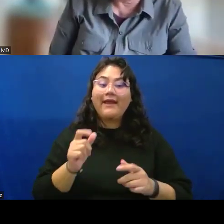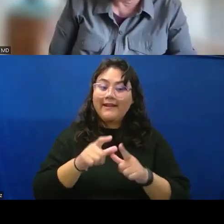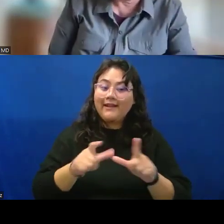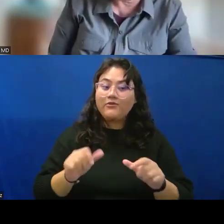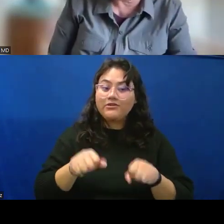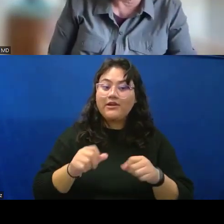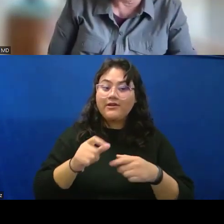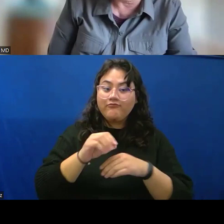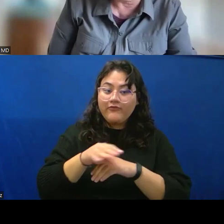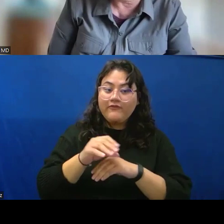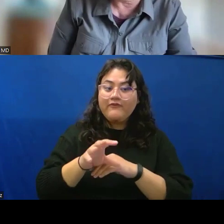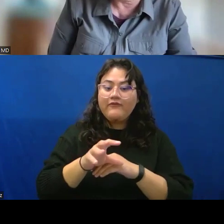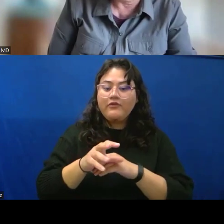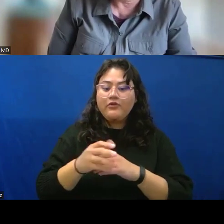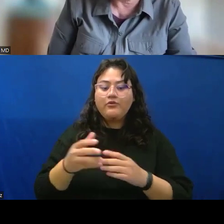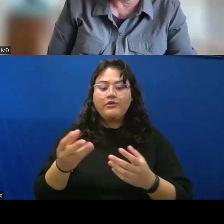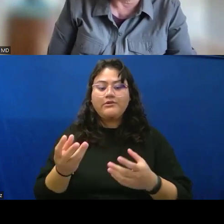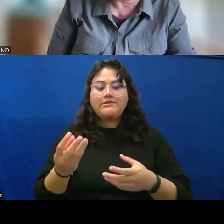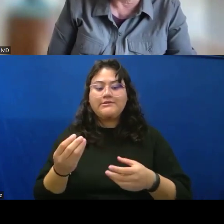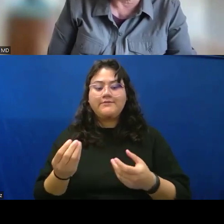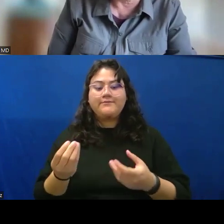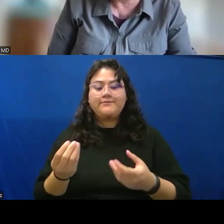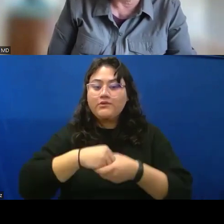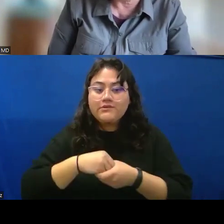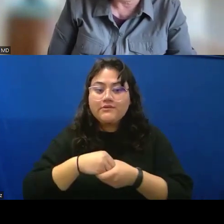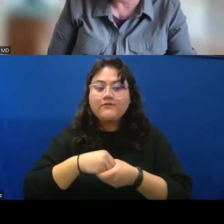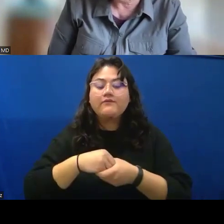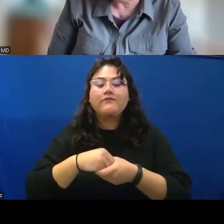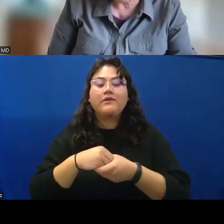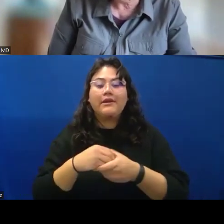diversity, foster inclusion, and advance equity.